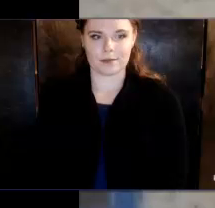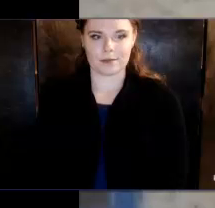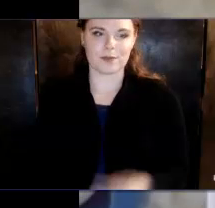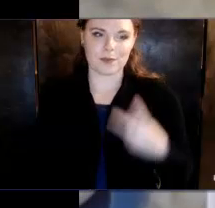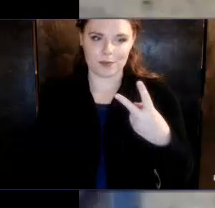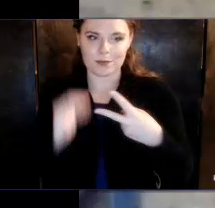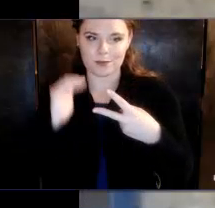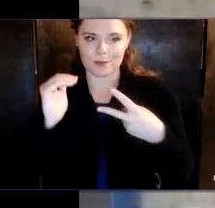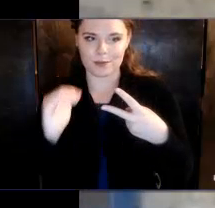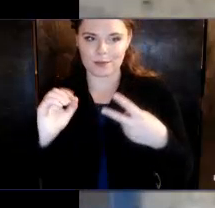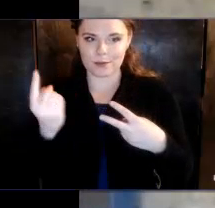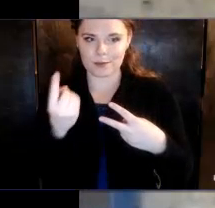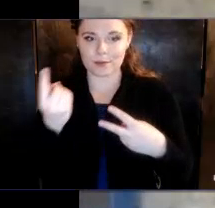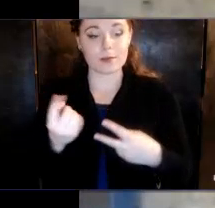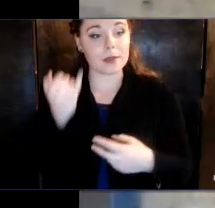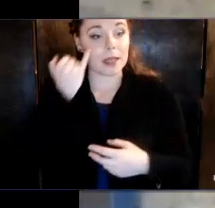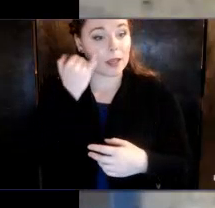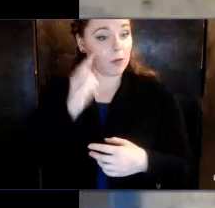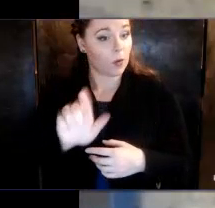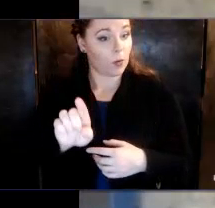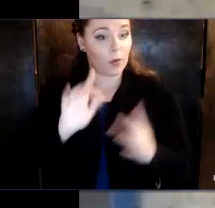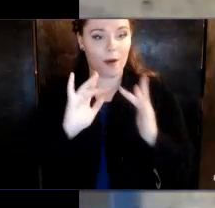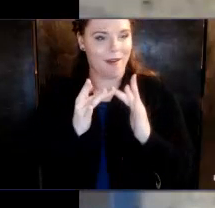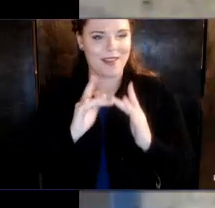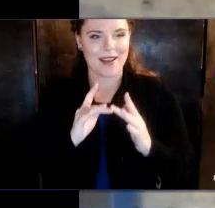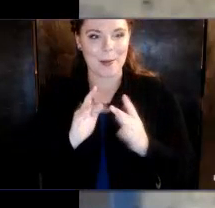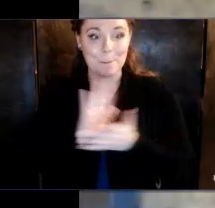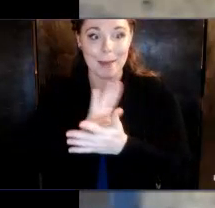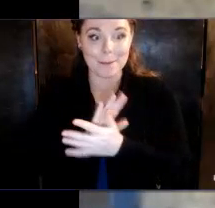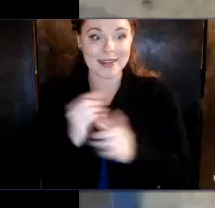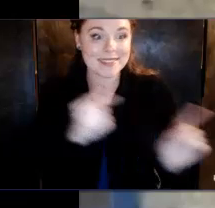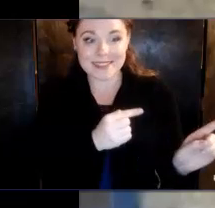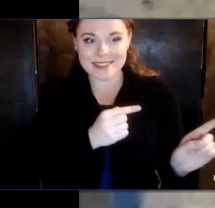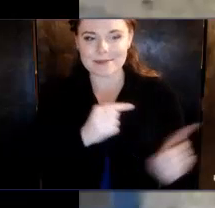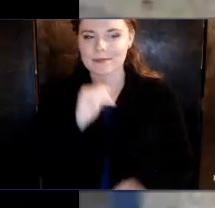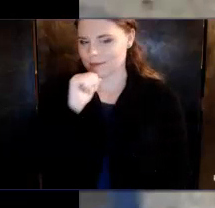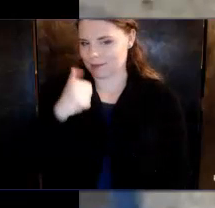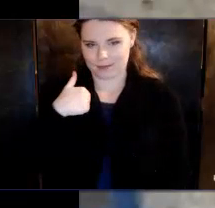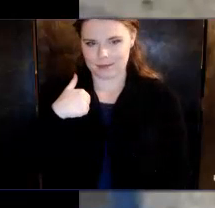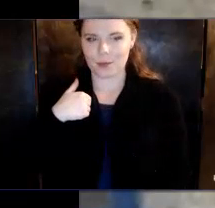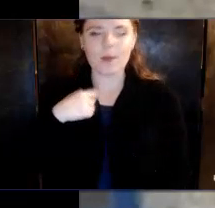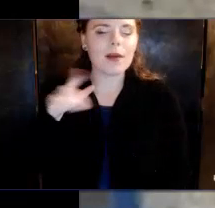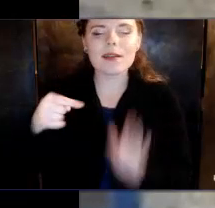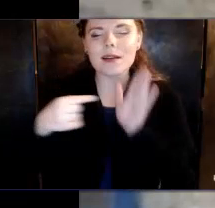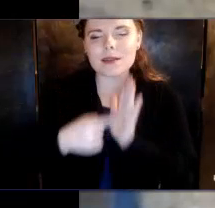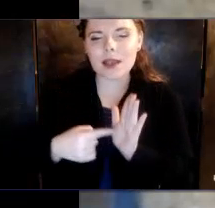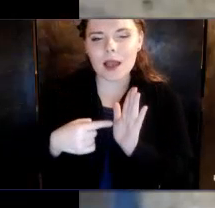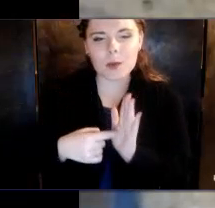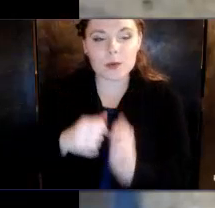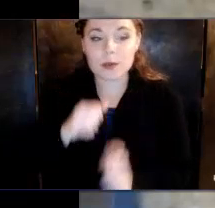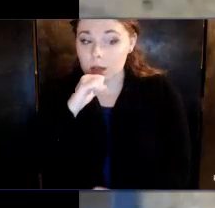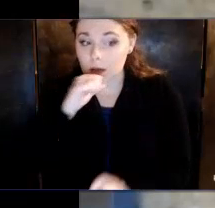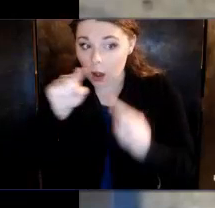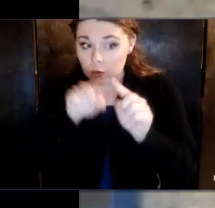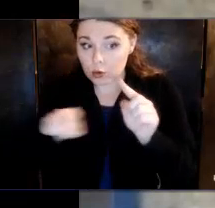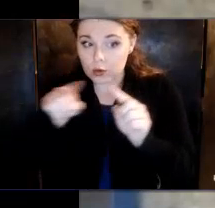If you're working online, this will not be the paper that you have. But the exact same examples that are not circled will be the ones